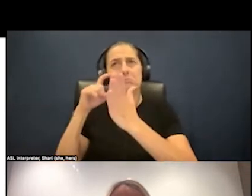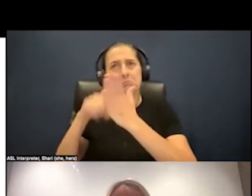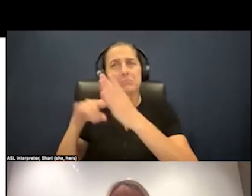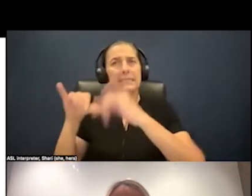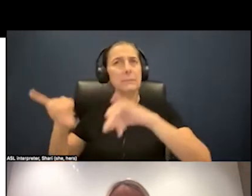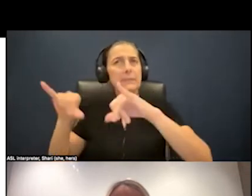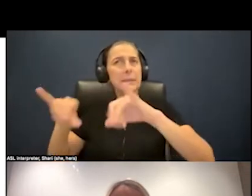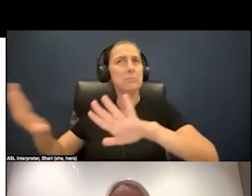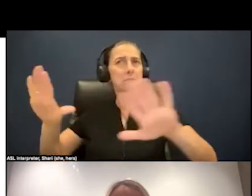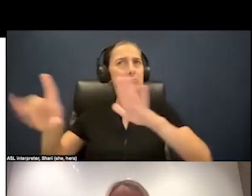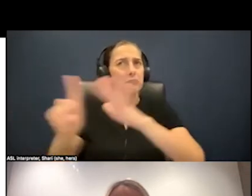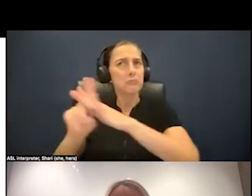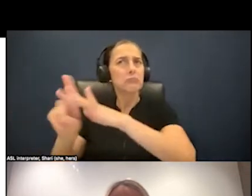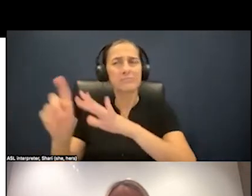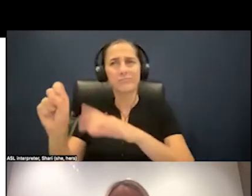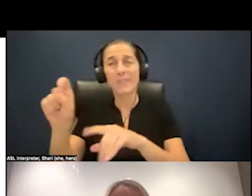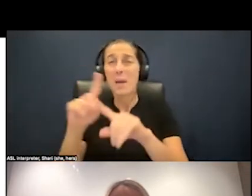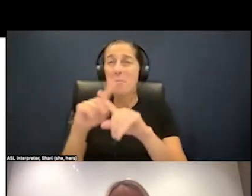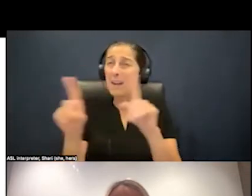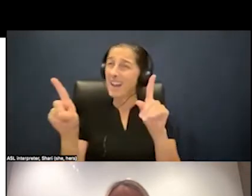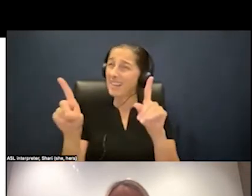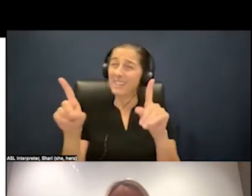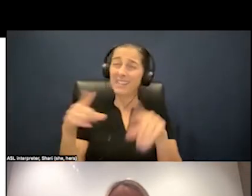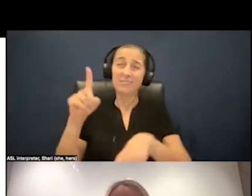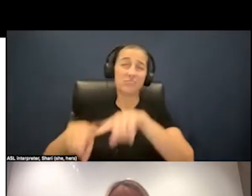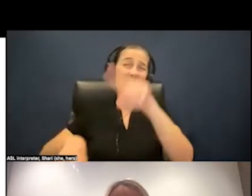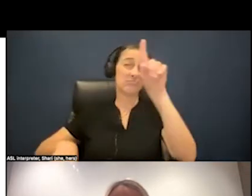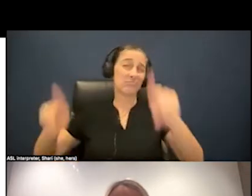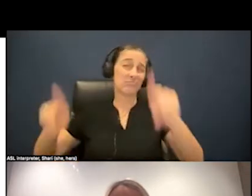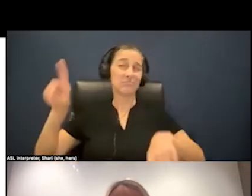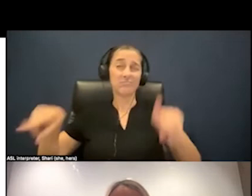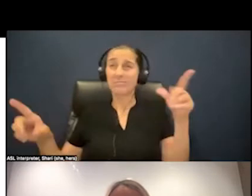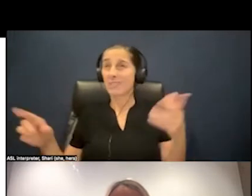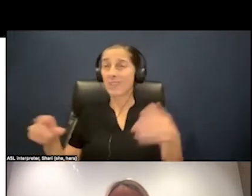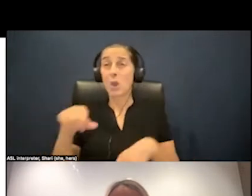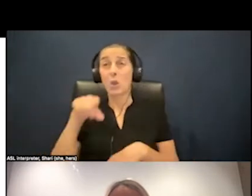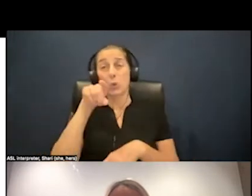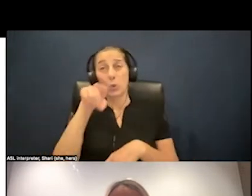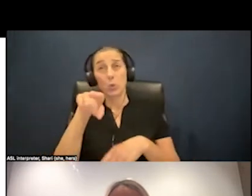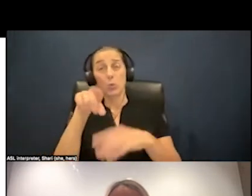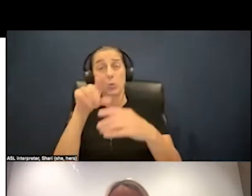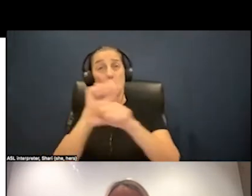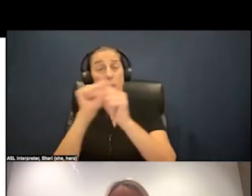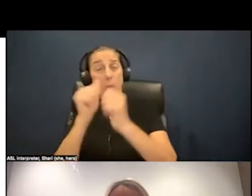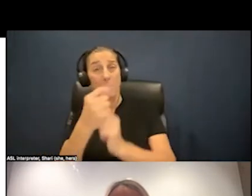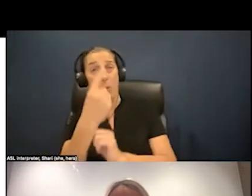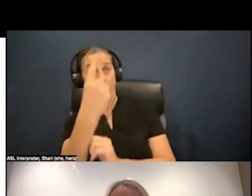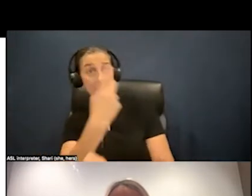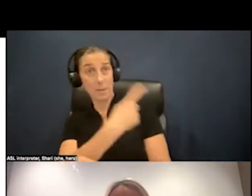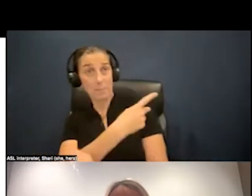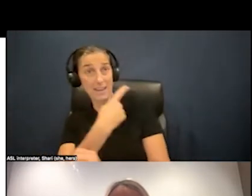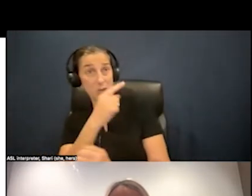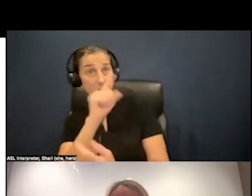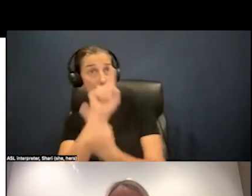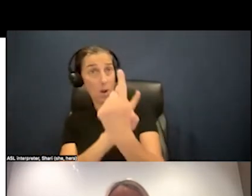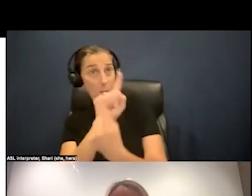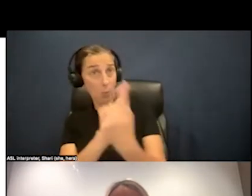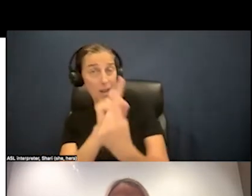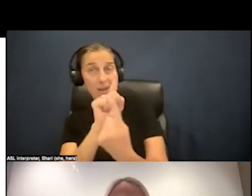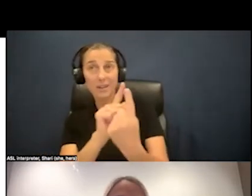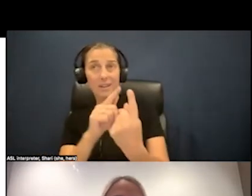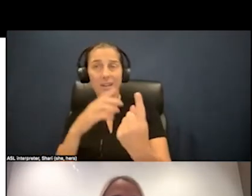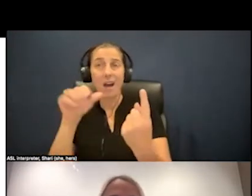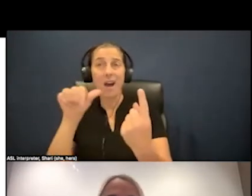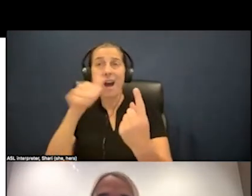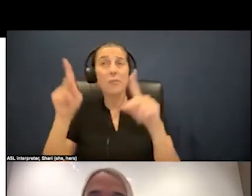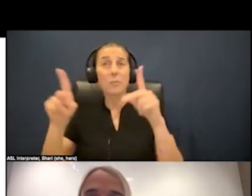room with one person, what that one person needs is all that actually matters in that moment. Thinking about and